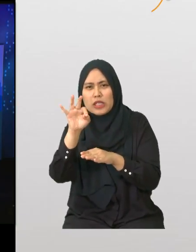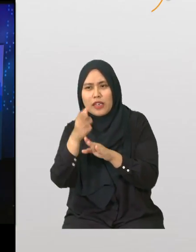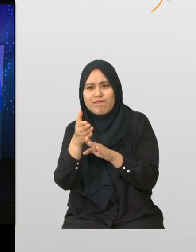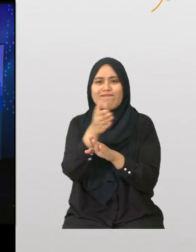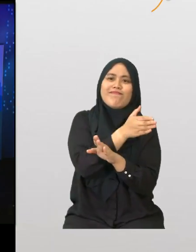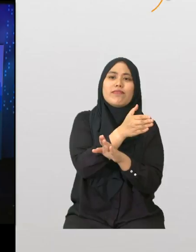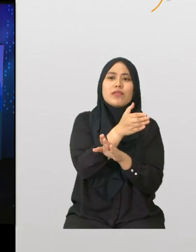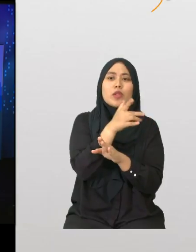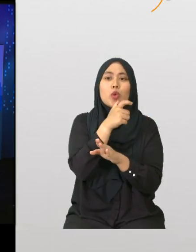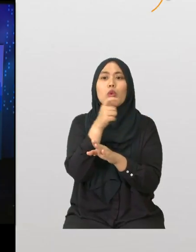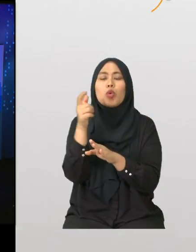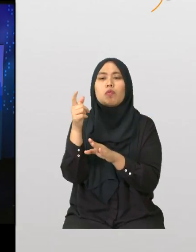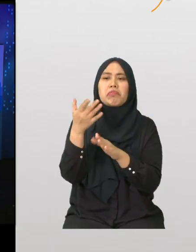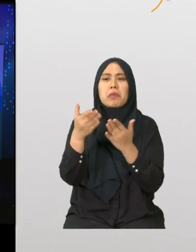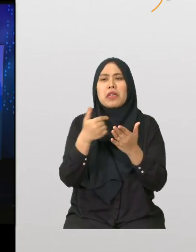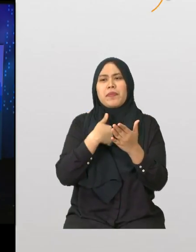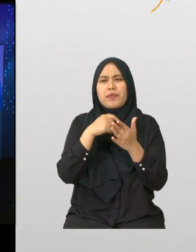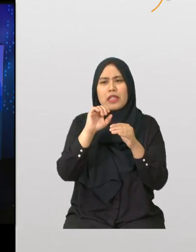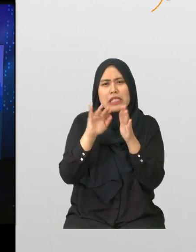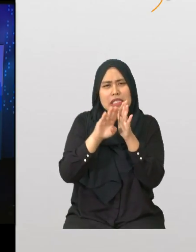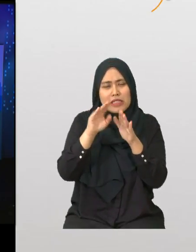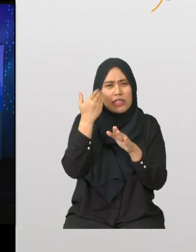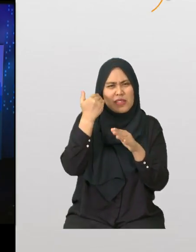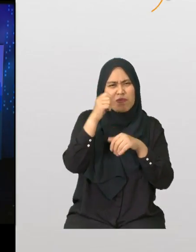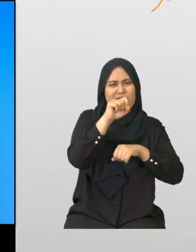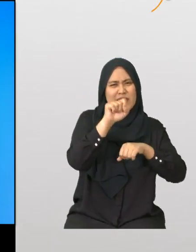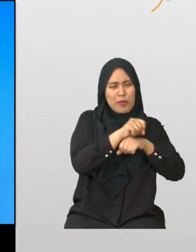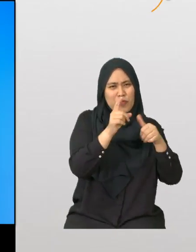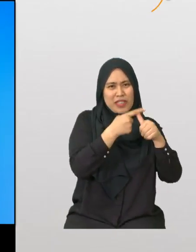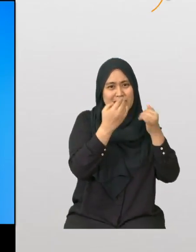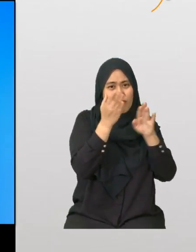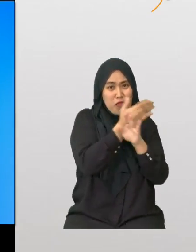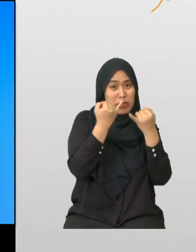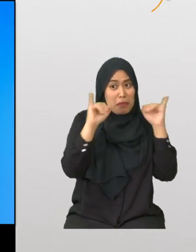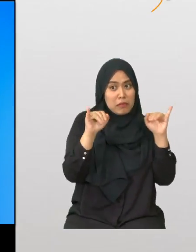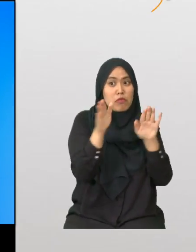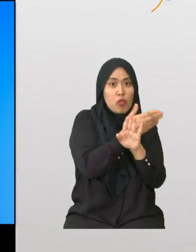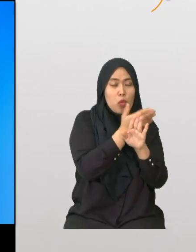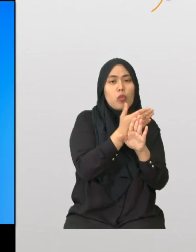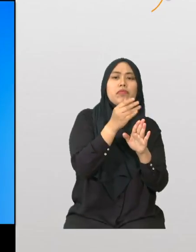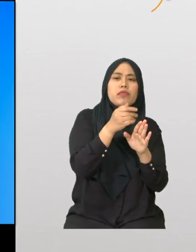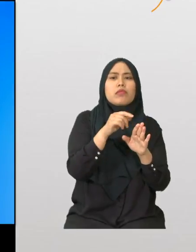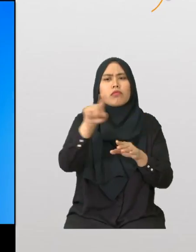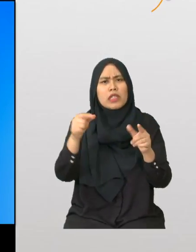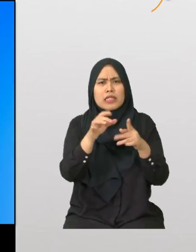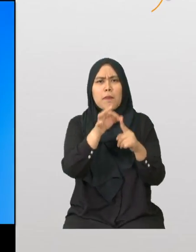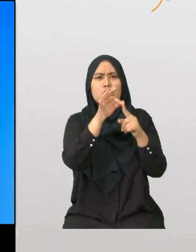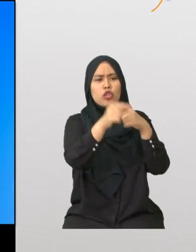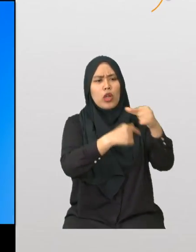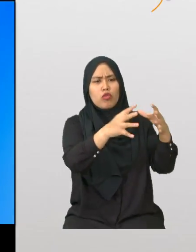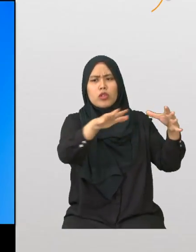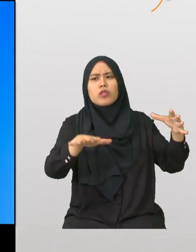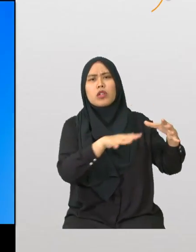the country was in our early years of development. They were a special generation who sacrificed much to bring